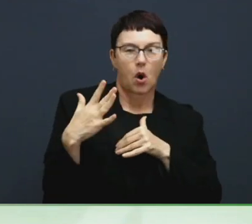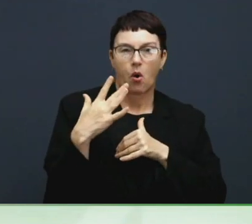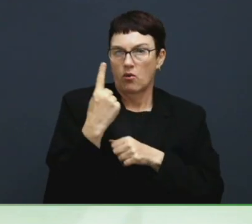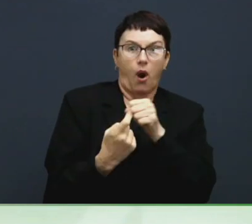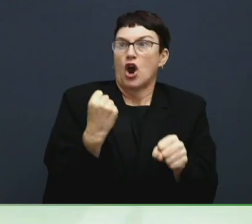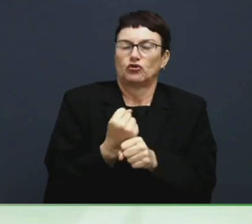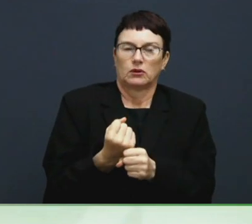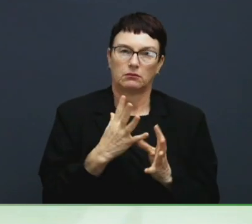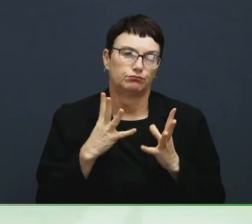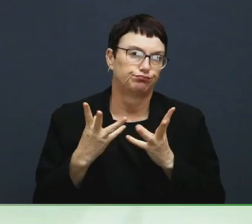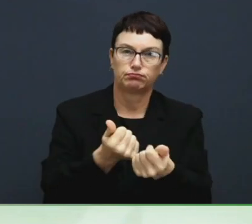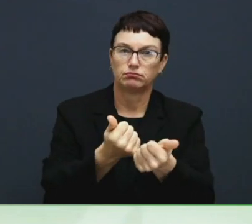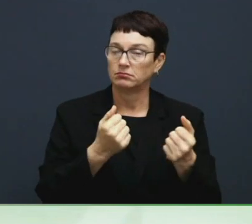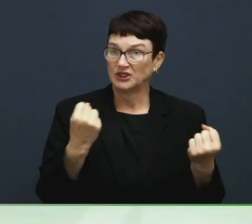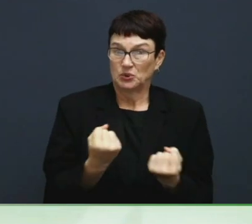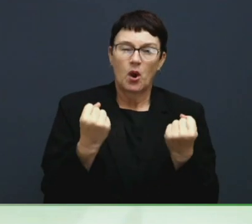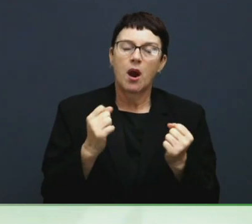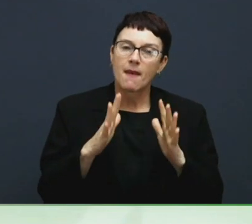Both simultaneously are critical.